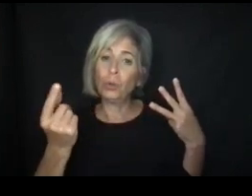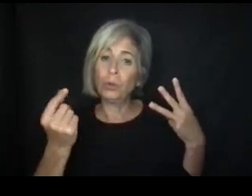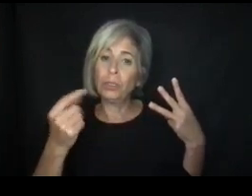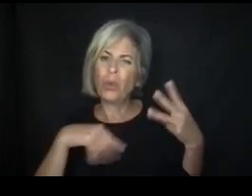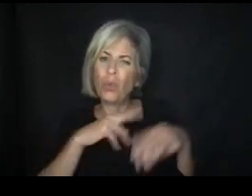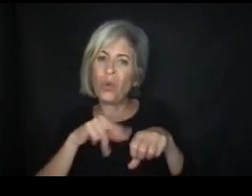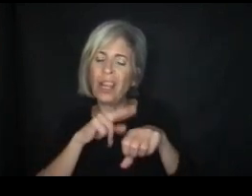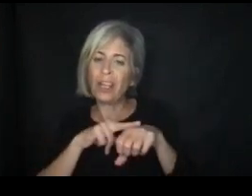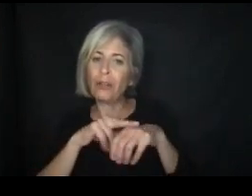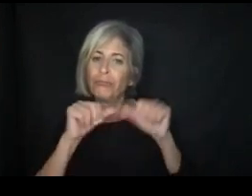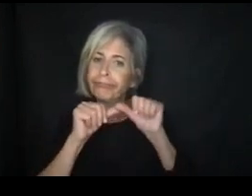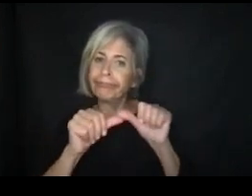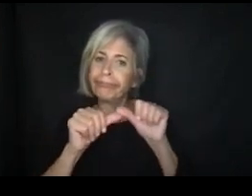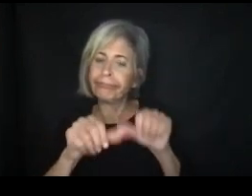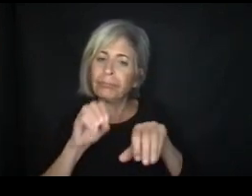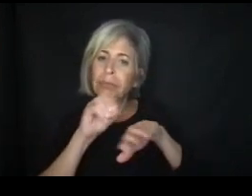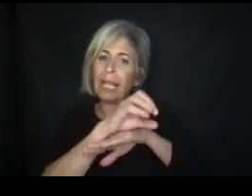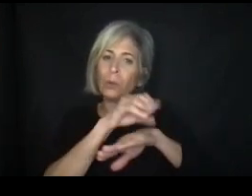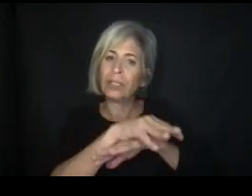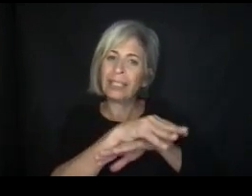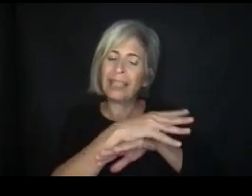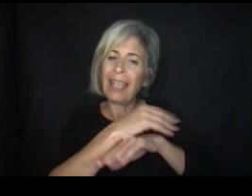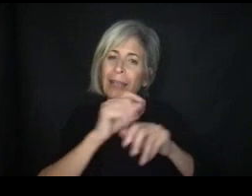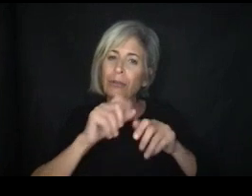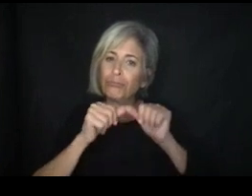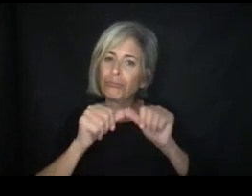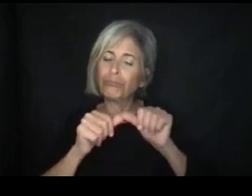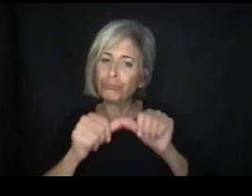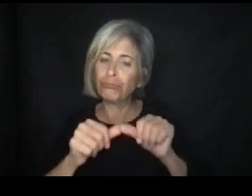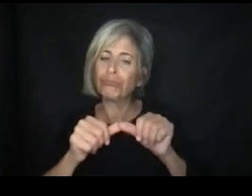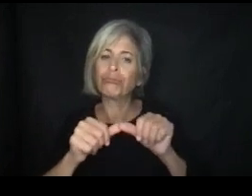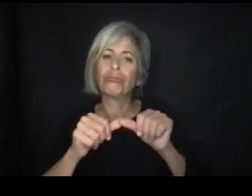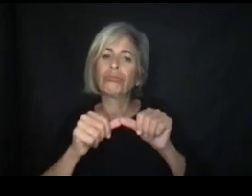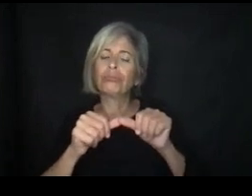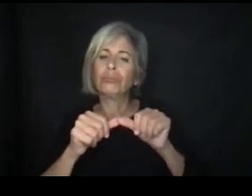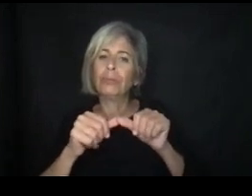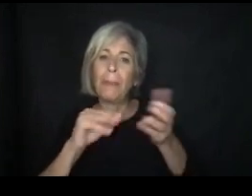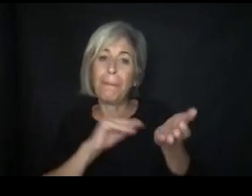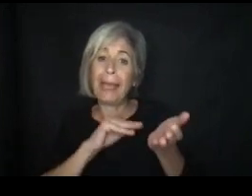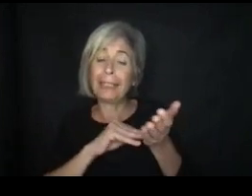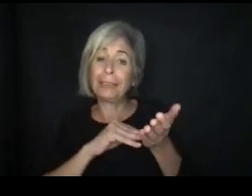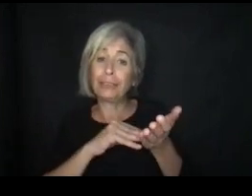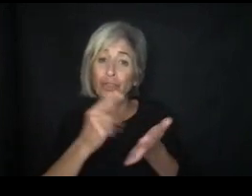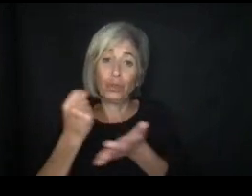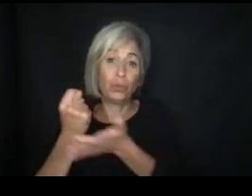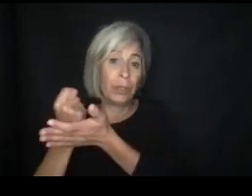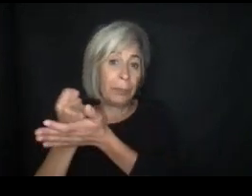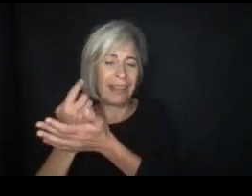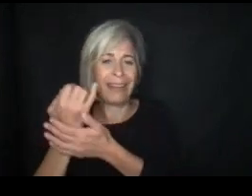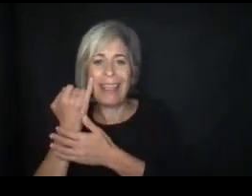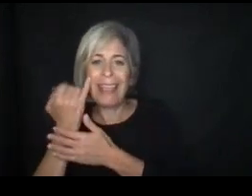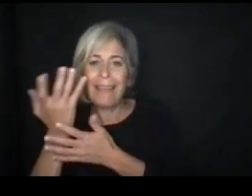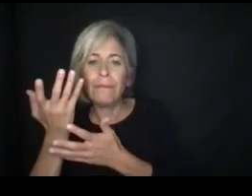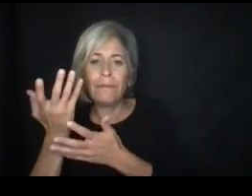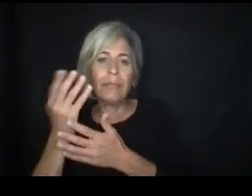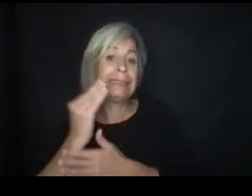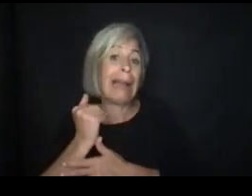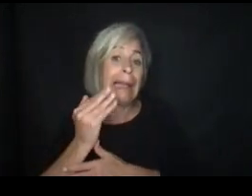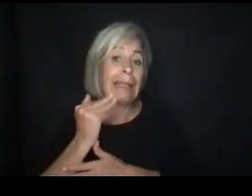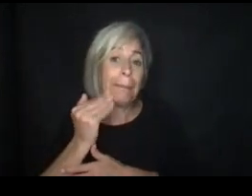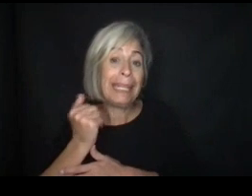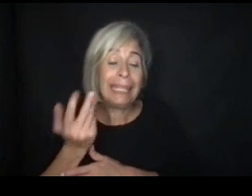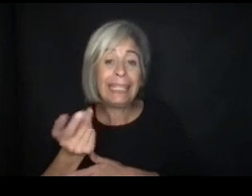regular ongoing counseling and regular ongoing medical treatment, whether it be